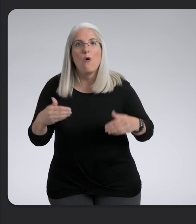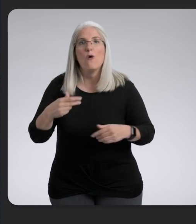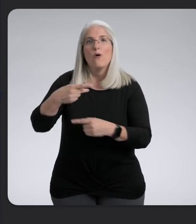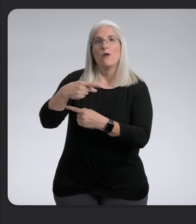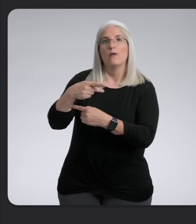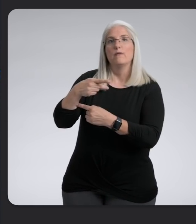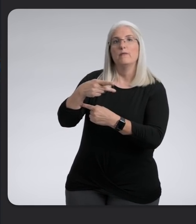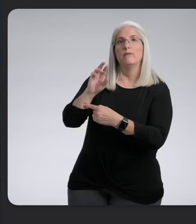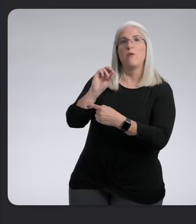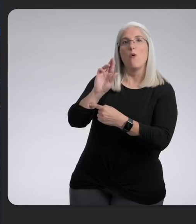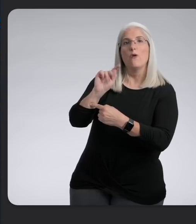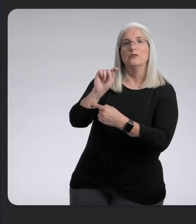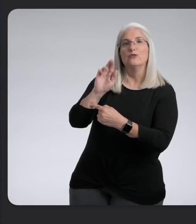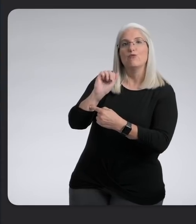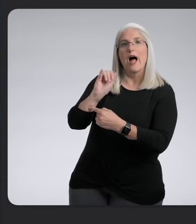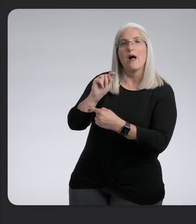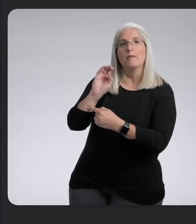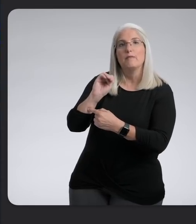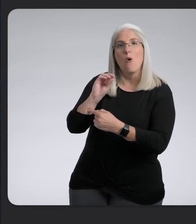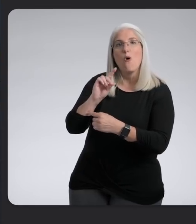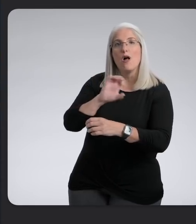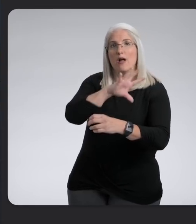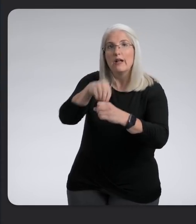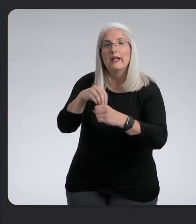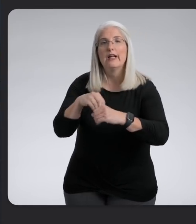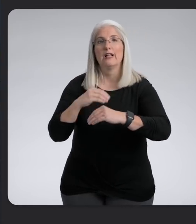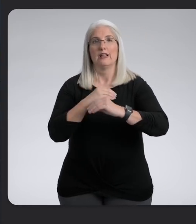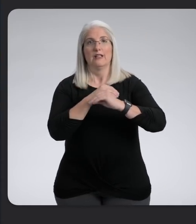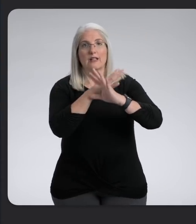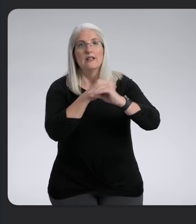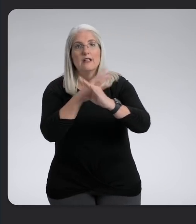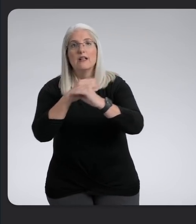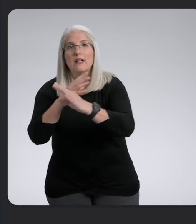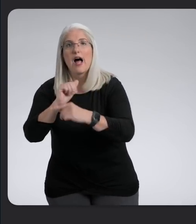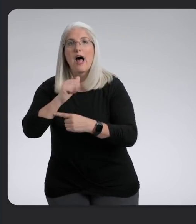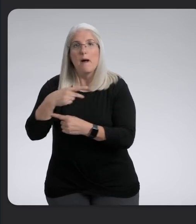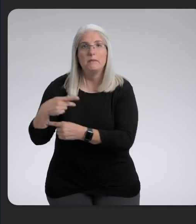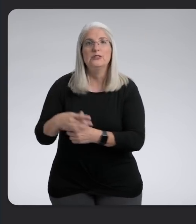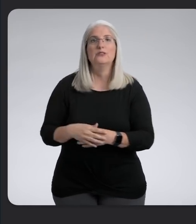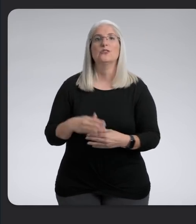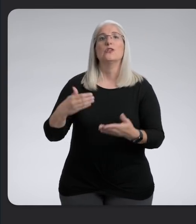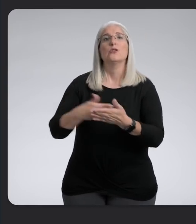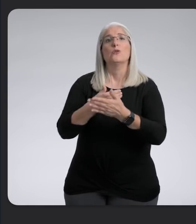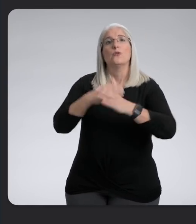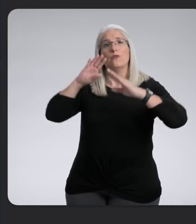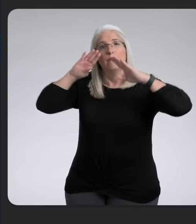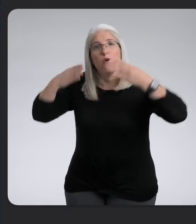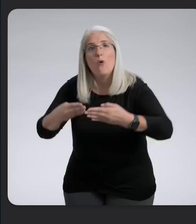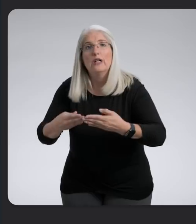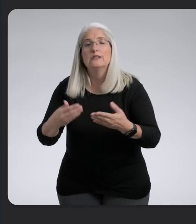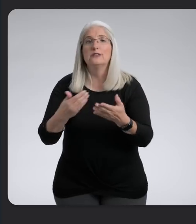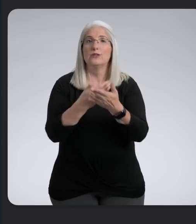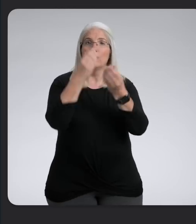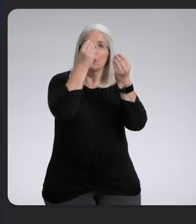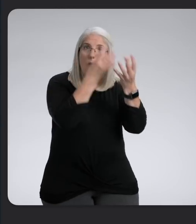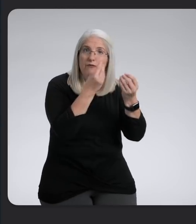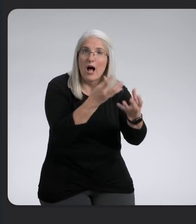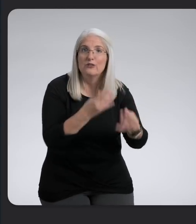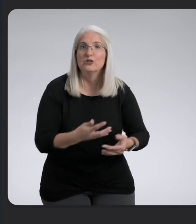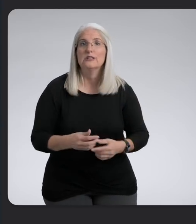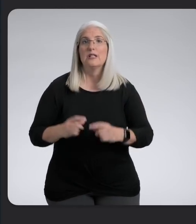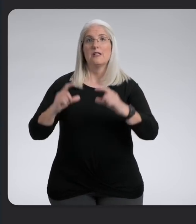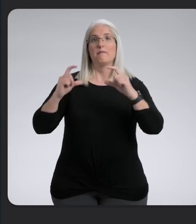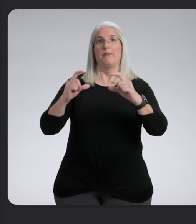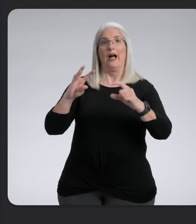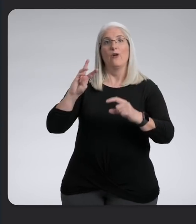video conferencing app. New APIs for focus and notifications, a new extra-large widget size for iPad, the